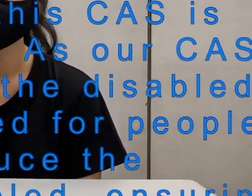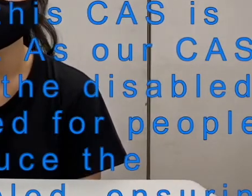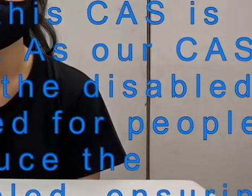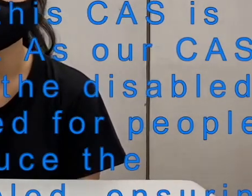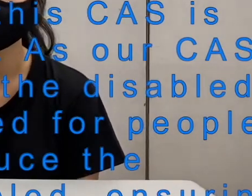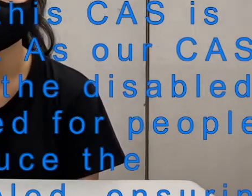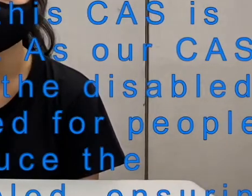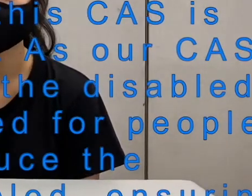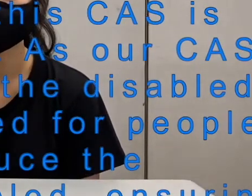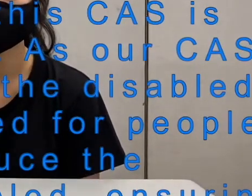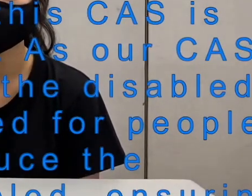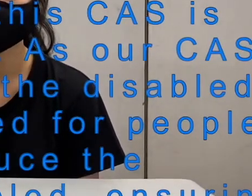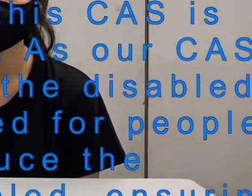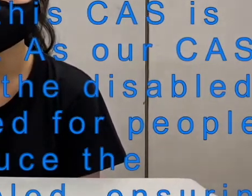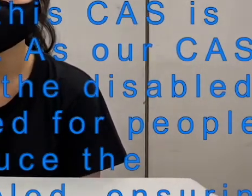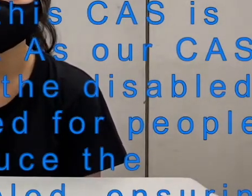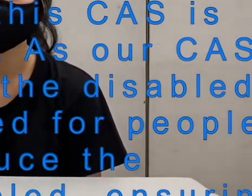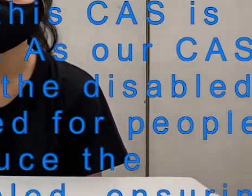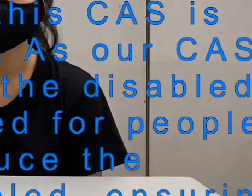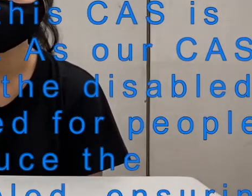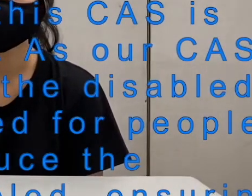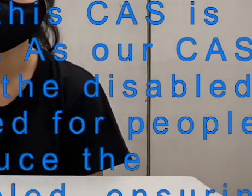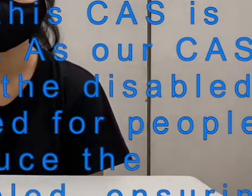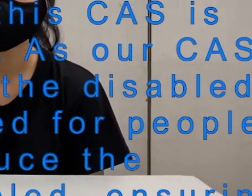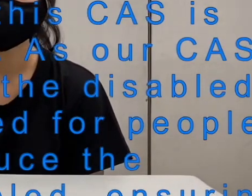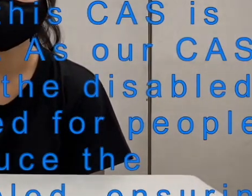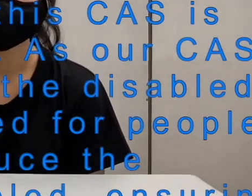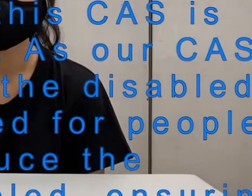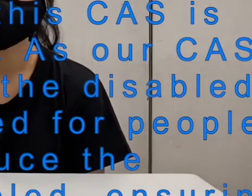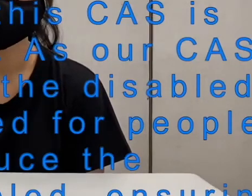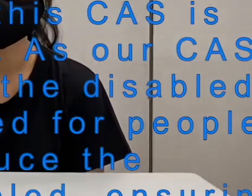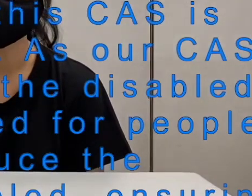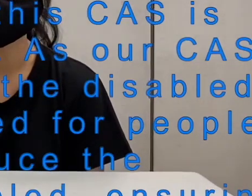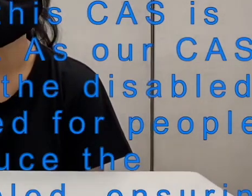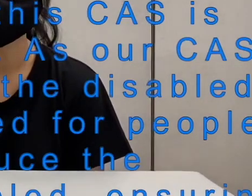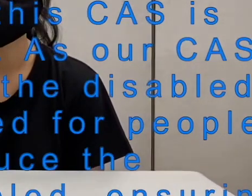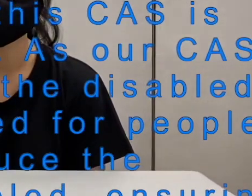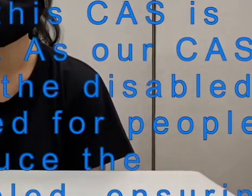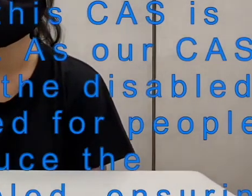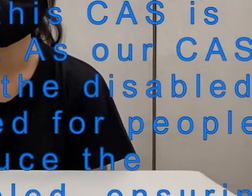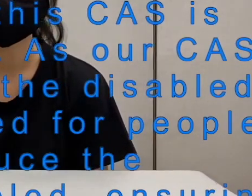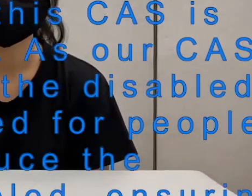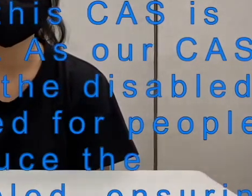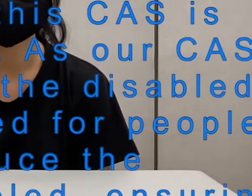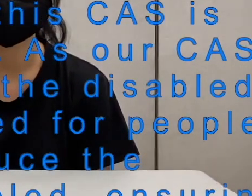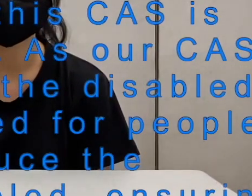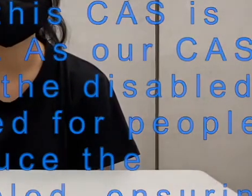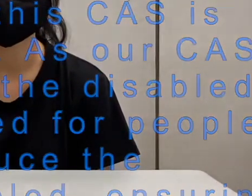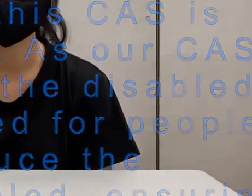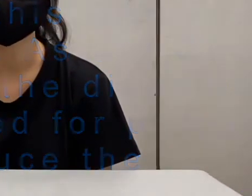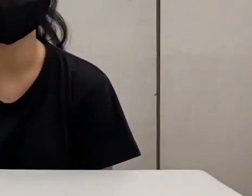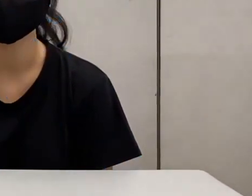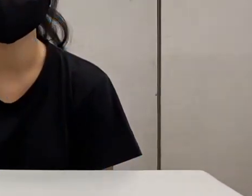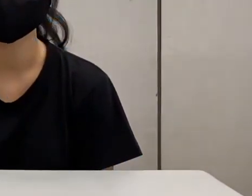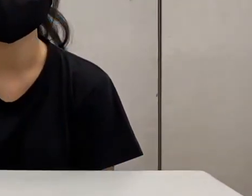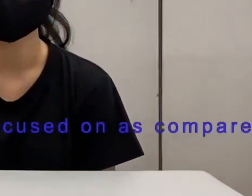playing games designed for people with disability, we want to reduce inequalities faced by the disabled, ensuring that no one is left